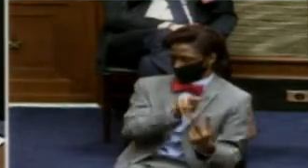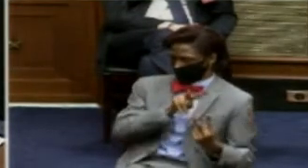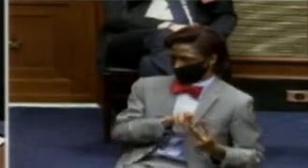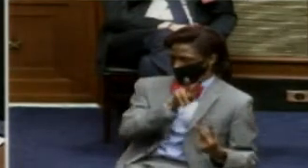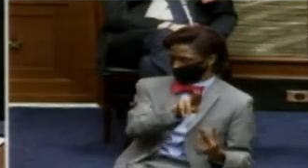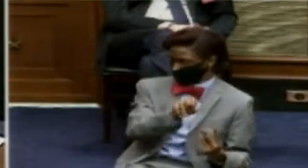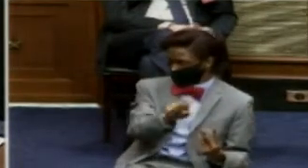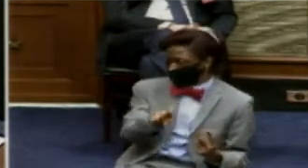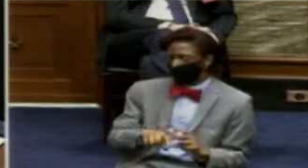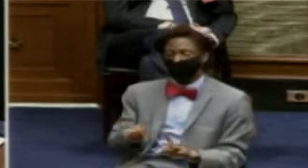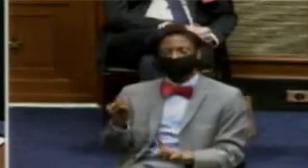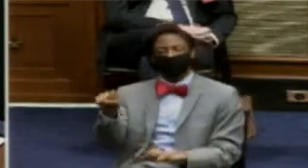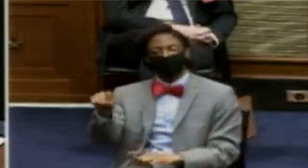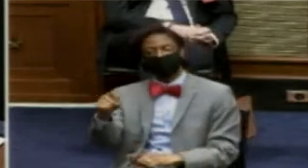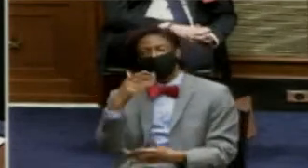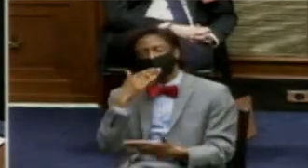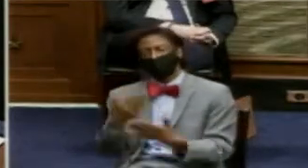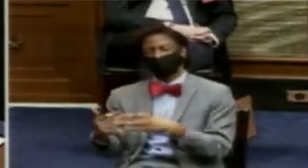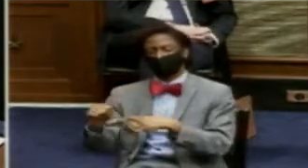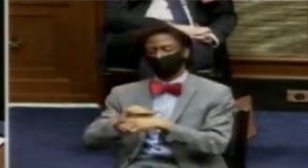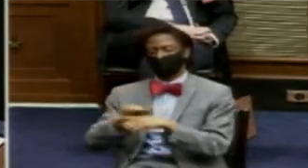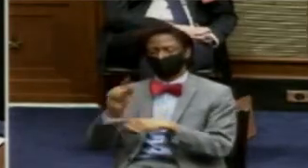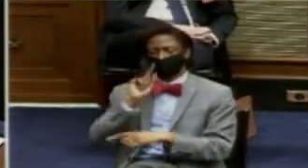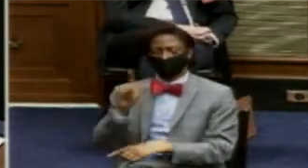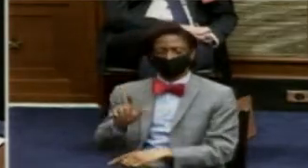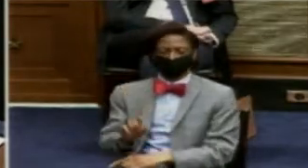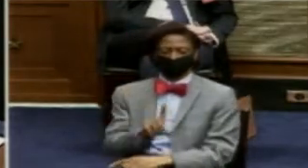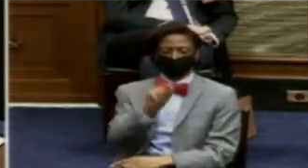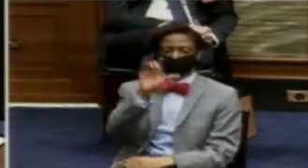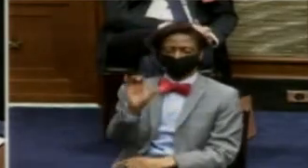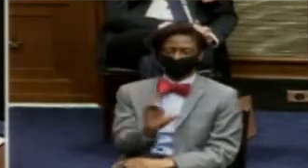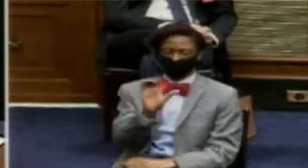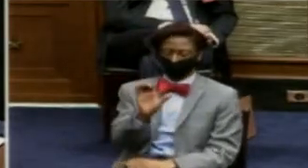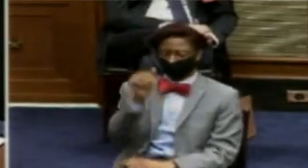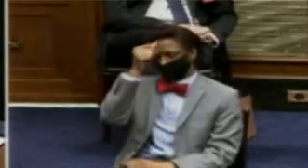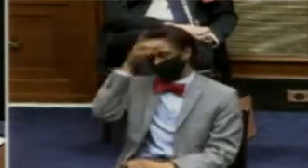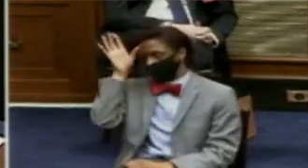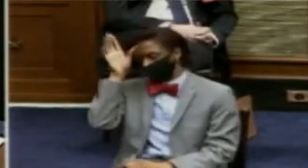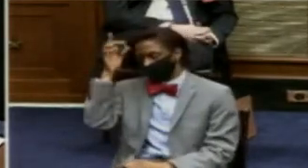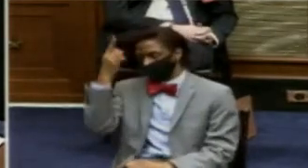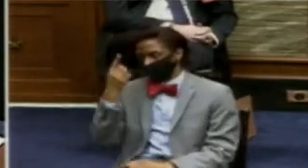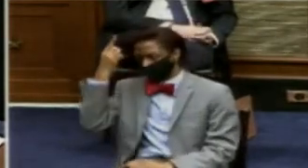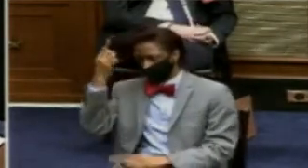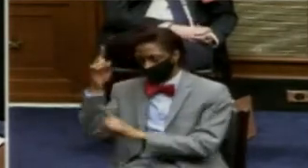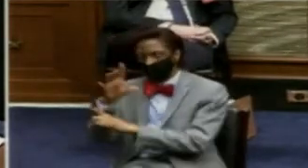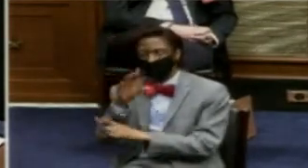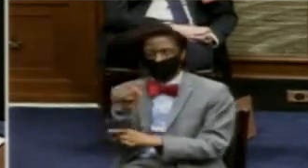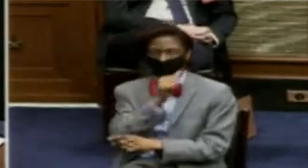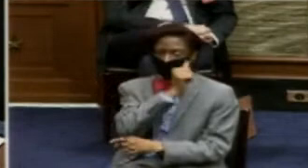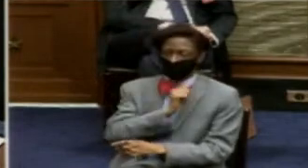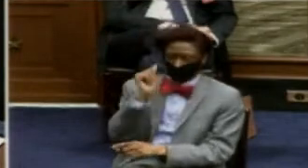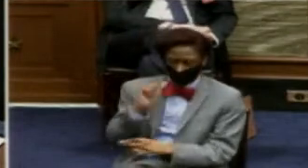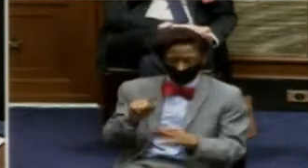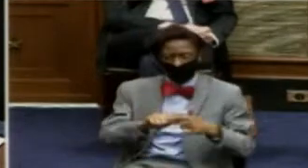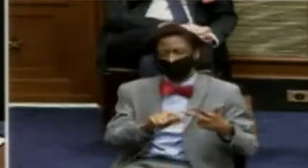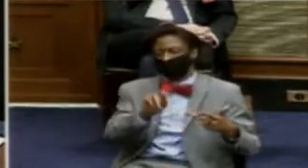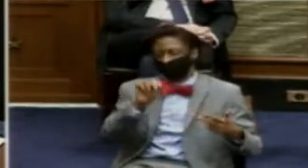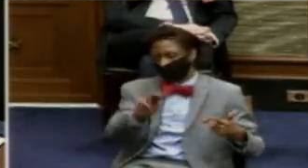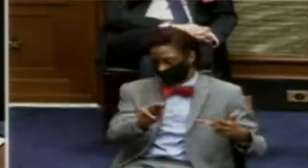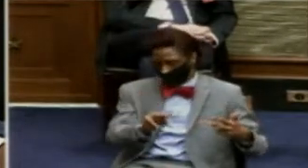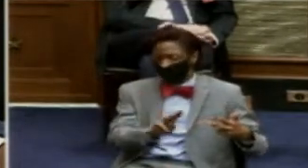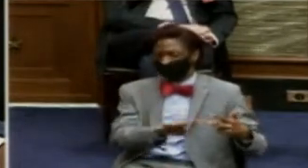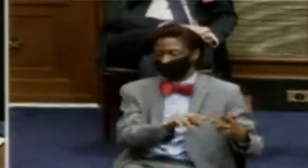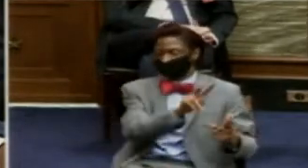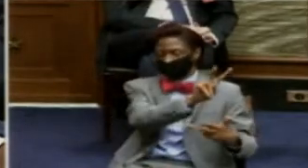That's certainly been the practice for the 20th century. Alaska and Hawaii came in as a pair. Also, Arizona and New Mexico came in as a pair